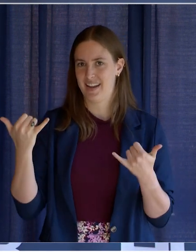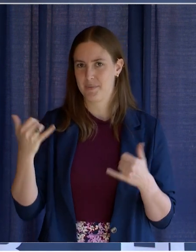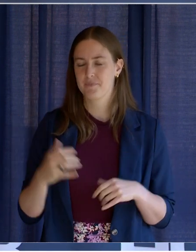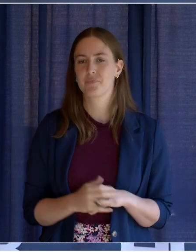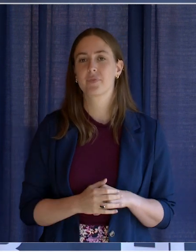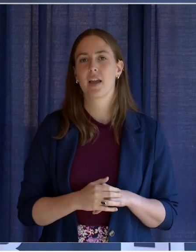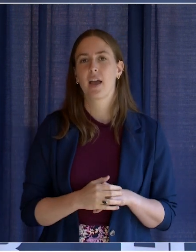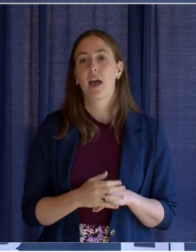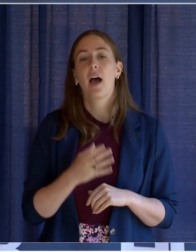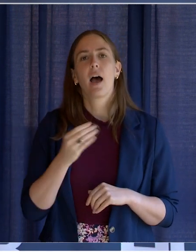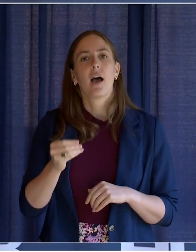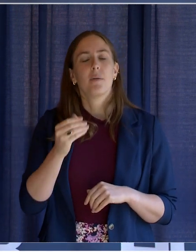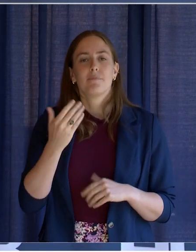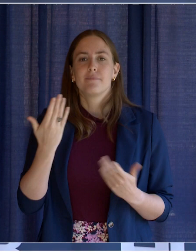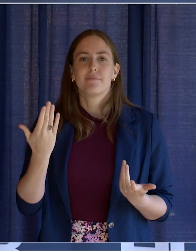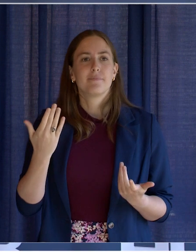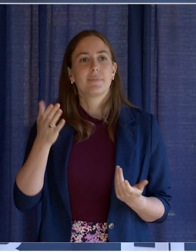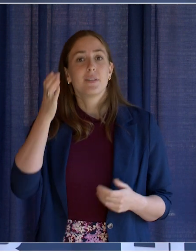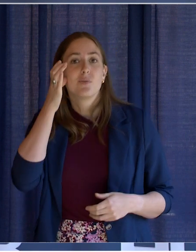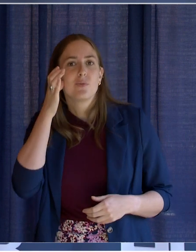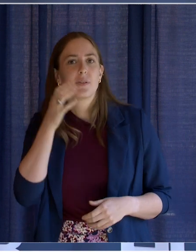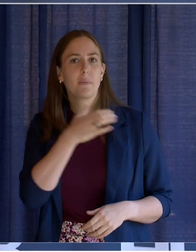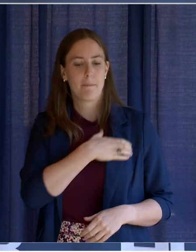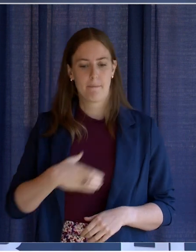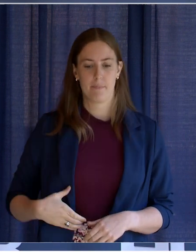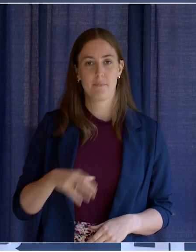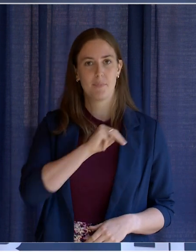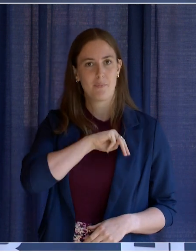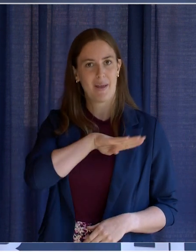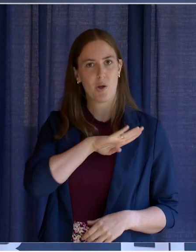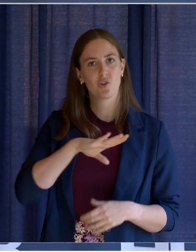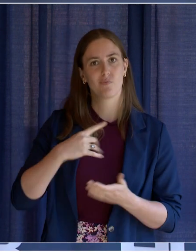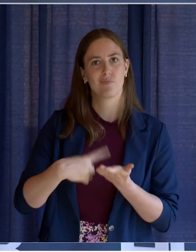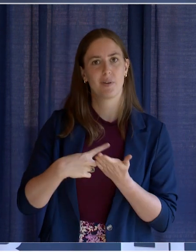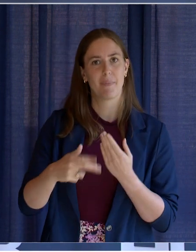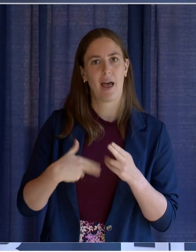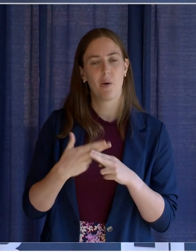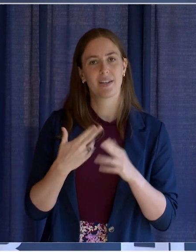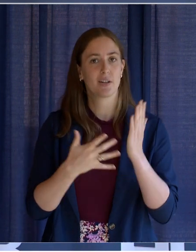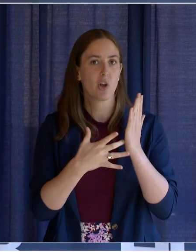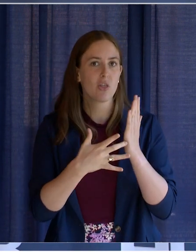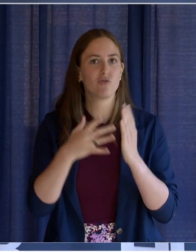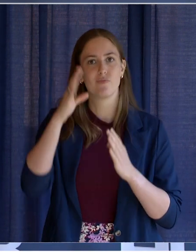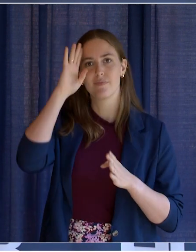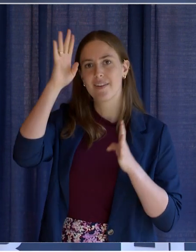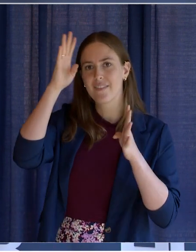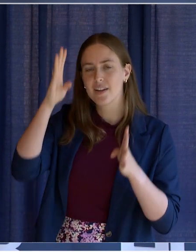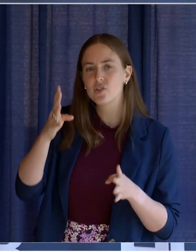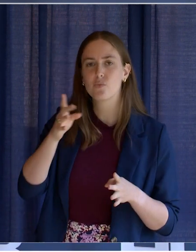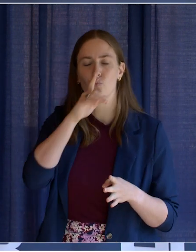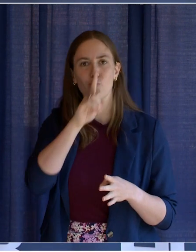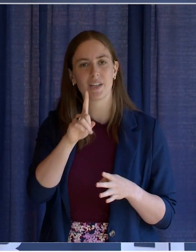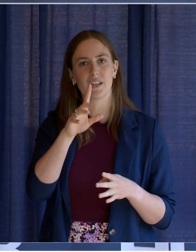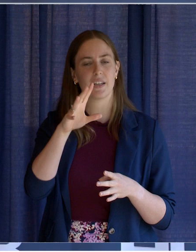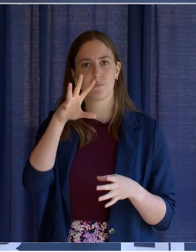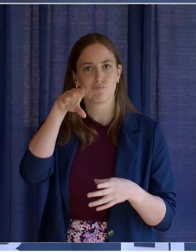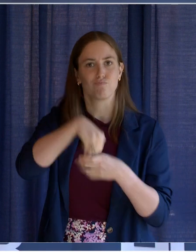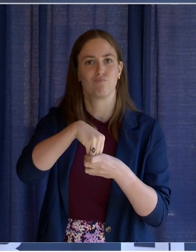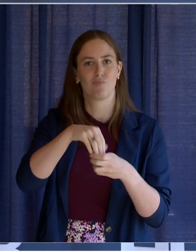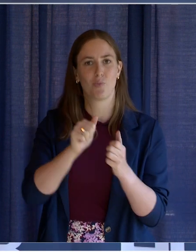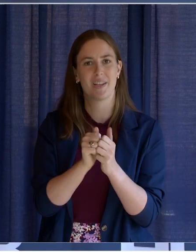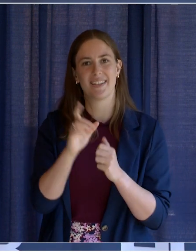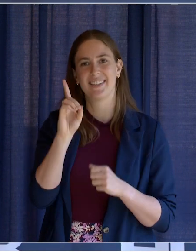how technology and innovation really is one of the foundations of, building DC's